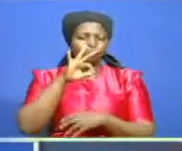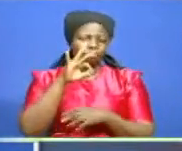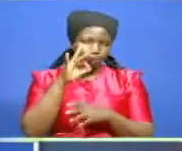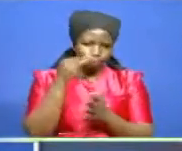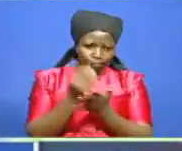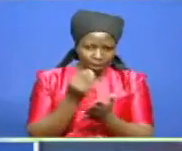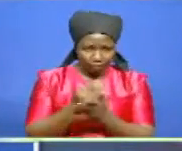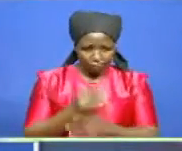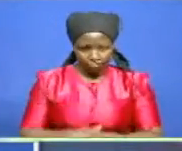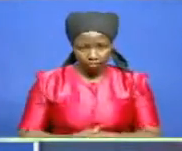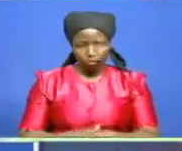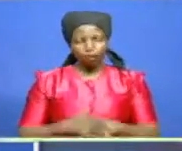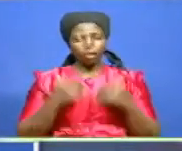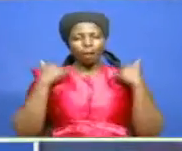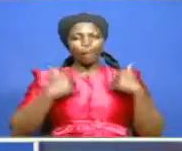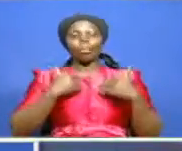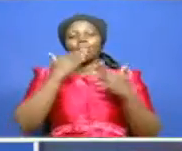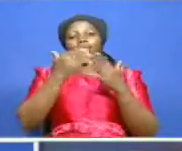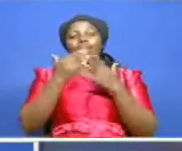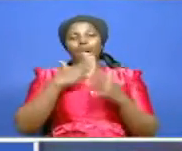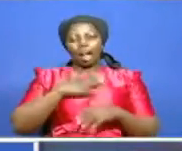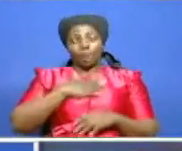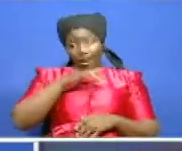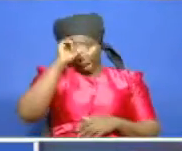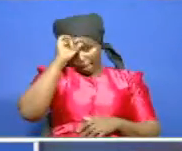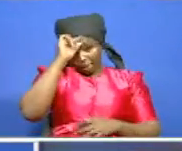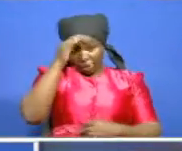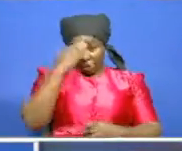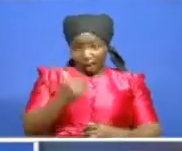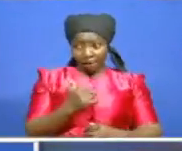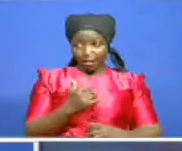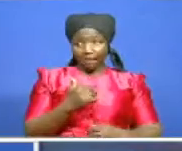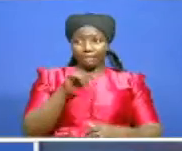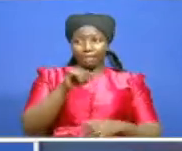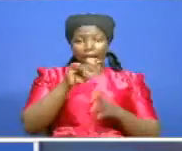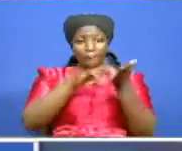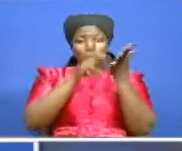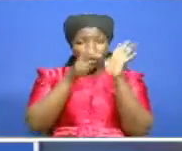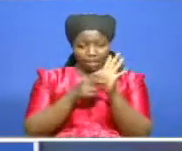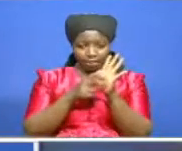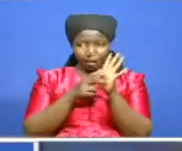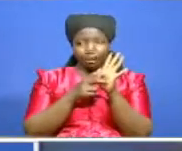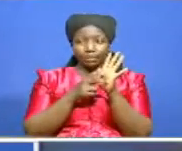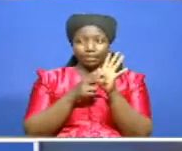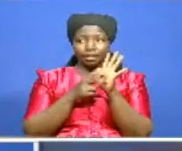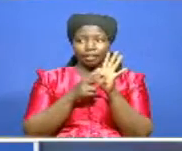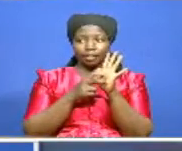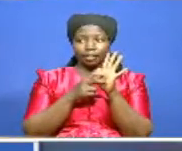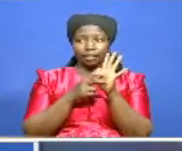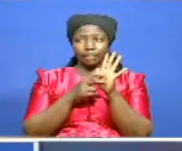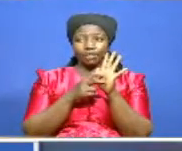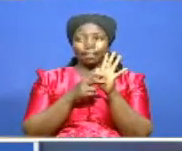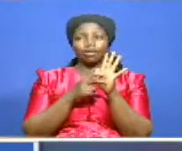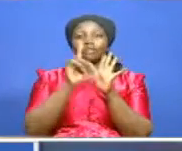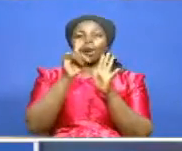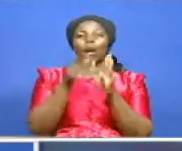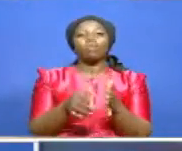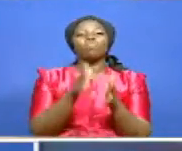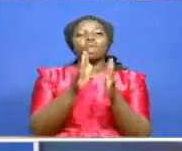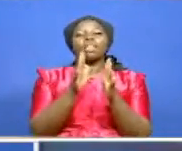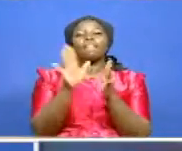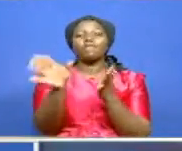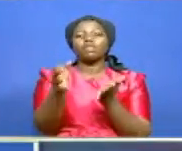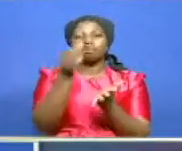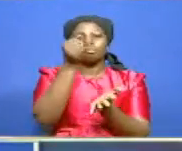shukuru hata serikali yetu. Kwa sababu, hii mradi ni wa kama jia moja ya